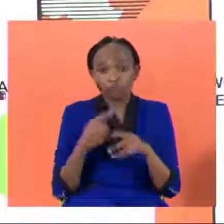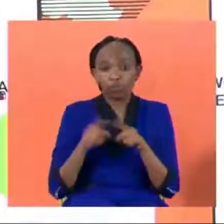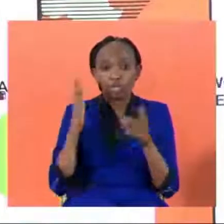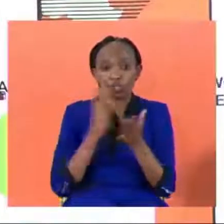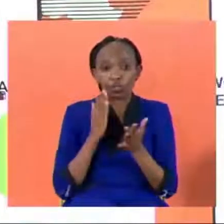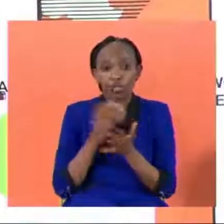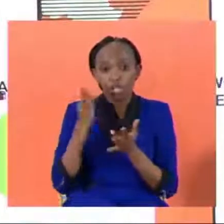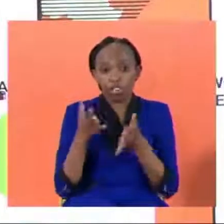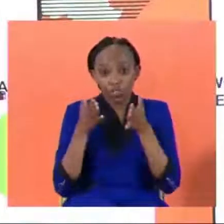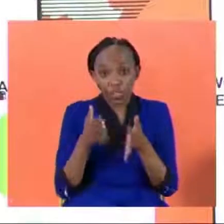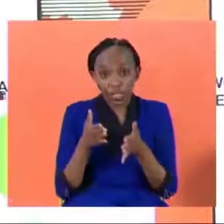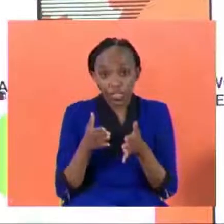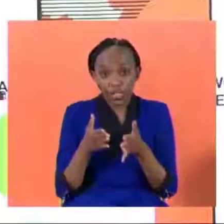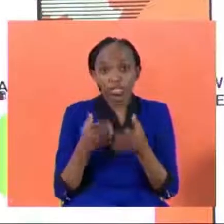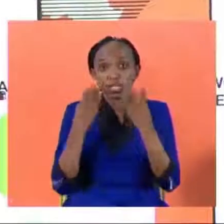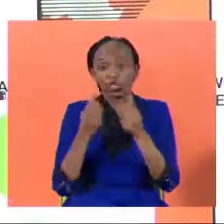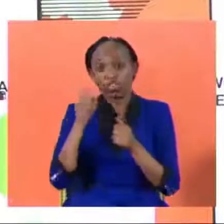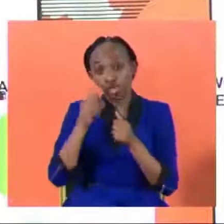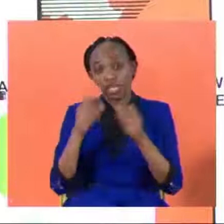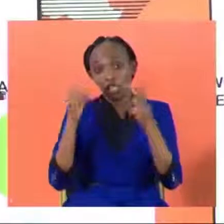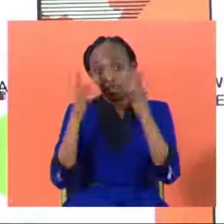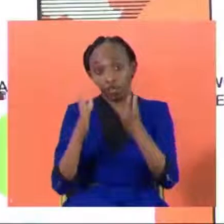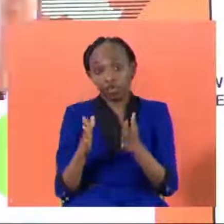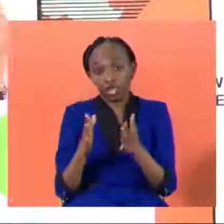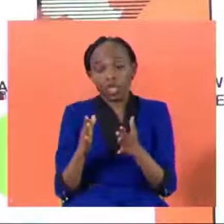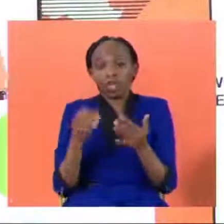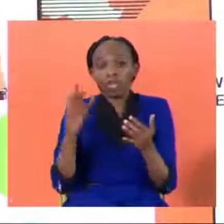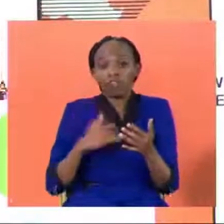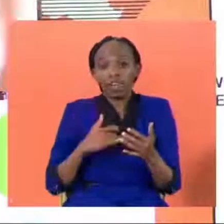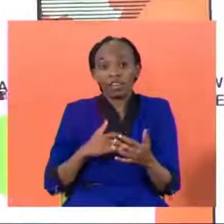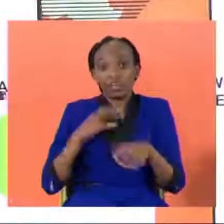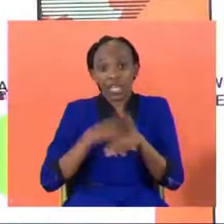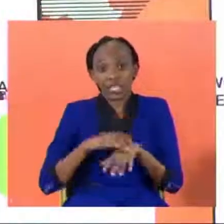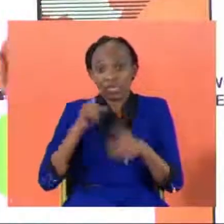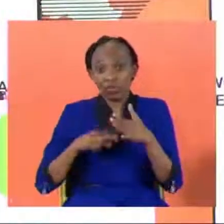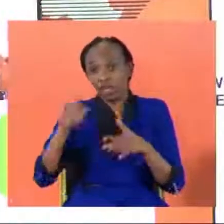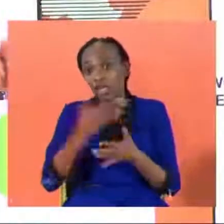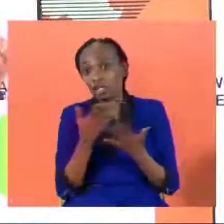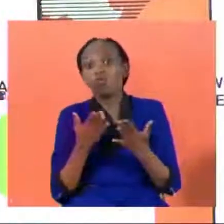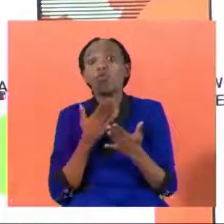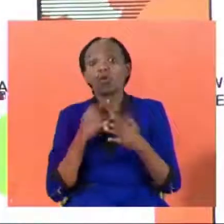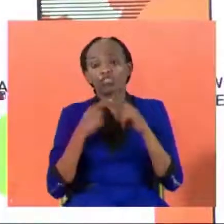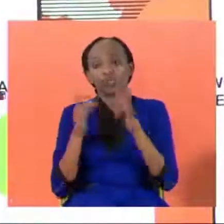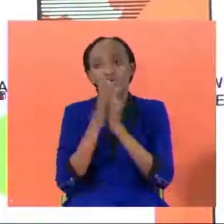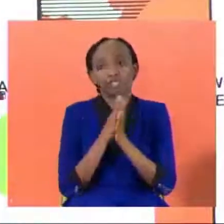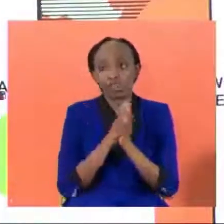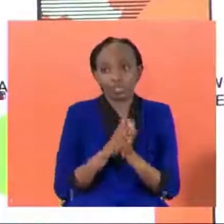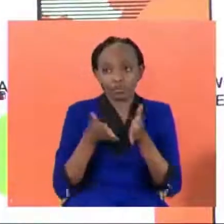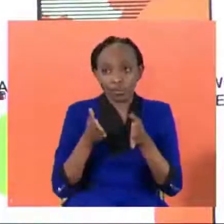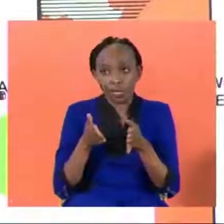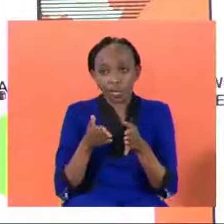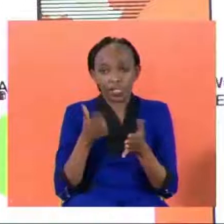whether this is fitting to the needs of the audience and whether they feel that they are getting what they want out of the stories. So this